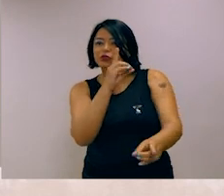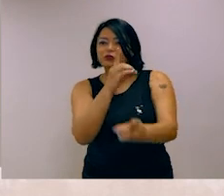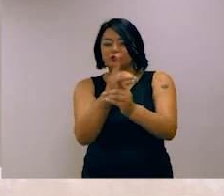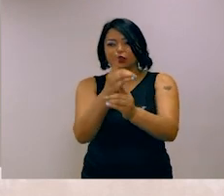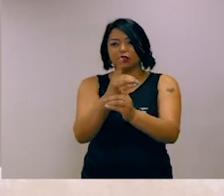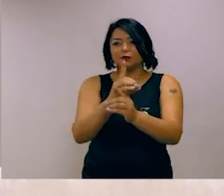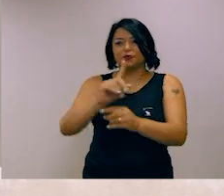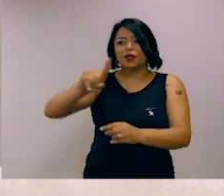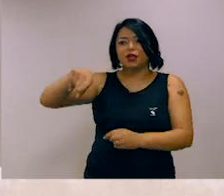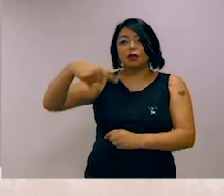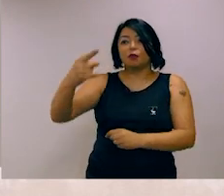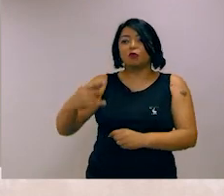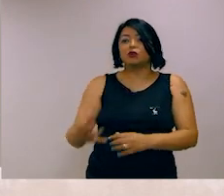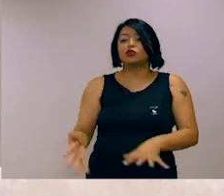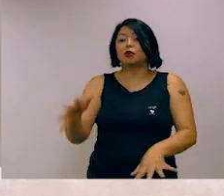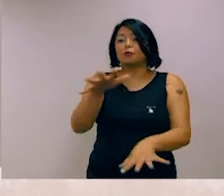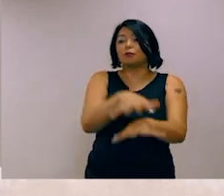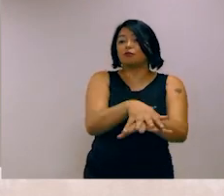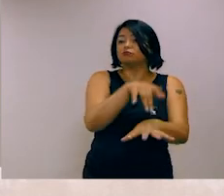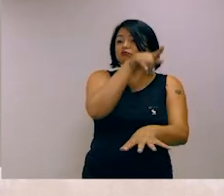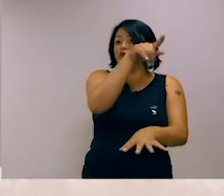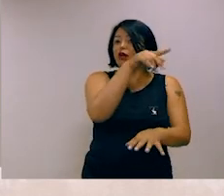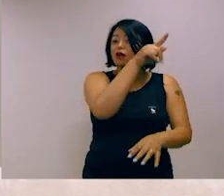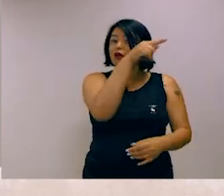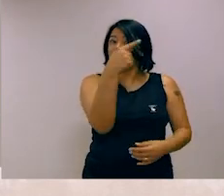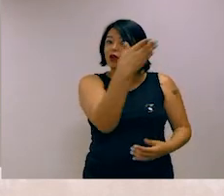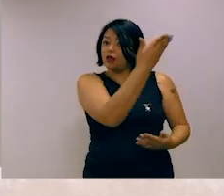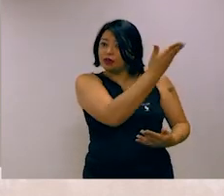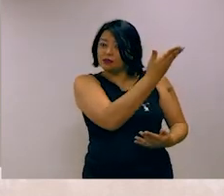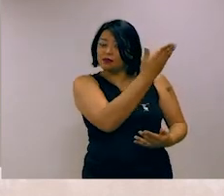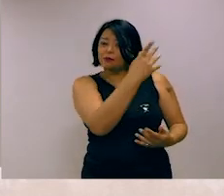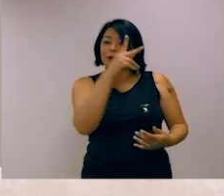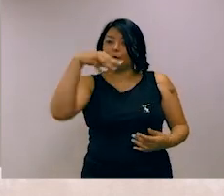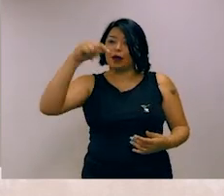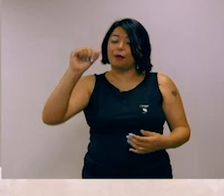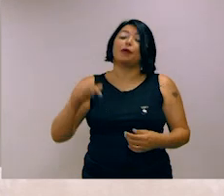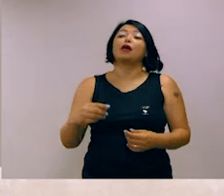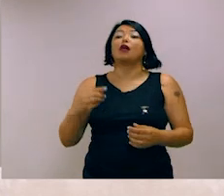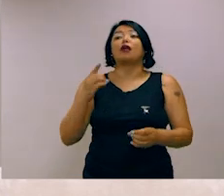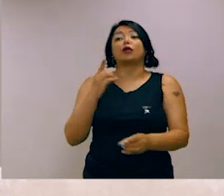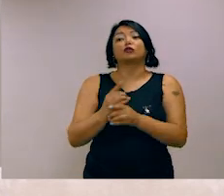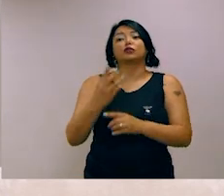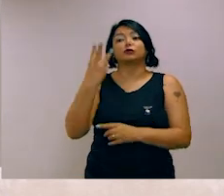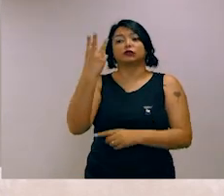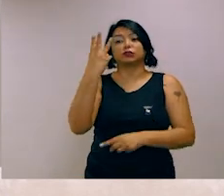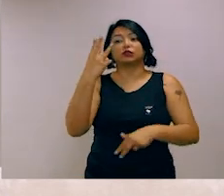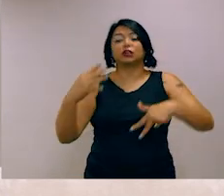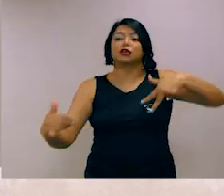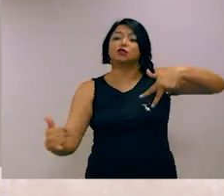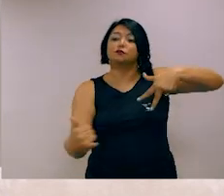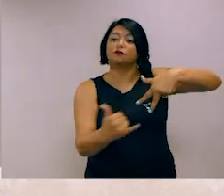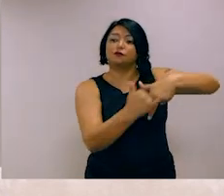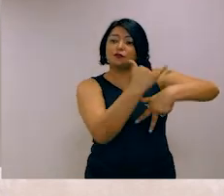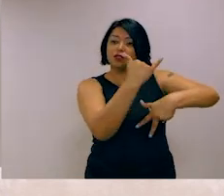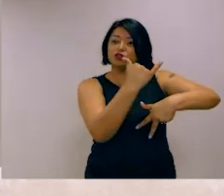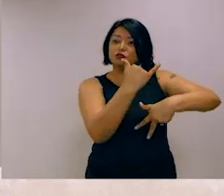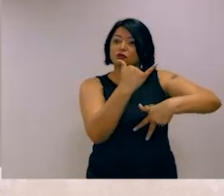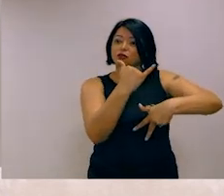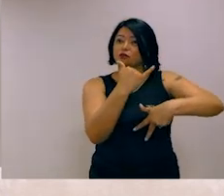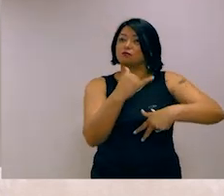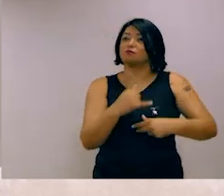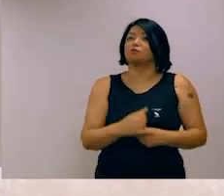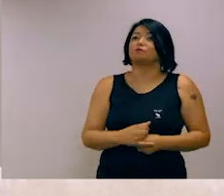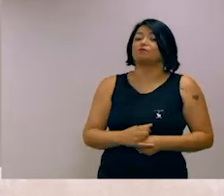implementation of the heat map, we found three victims within 15 days,